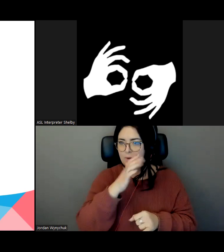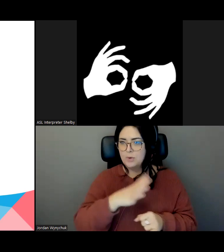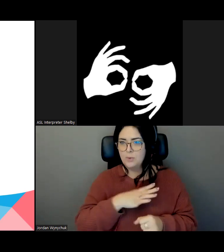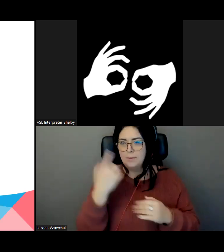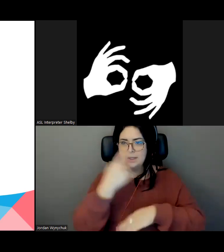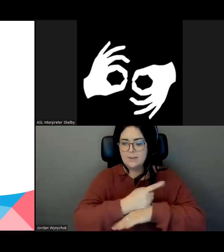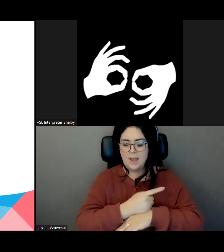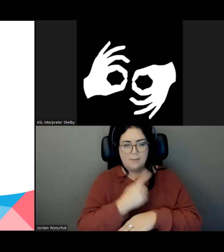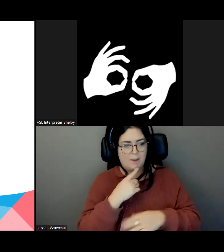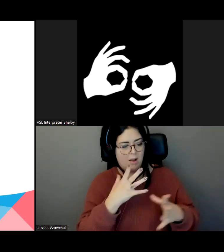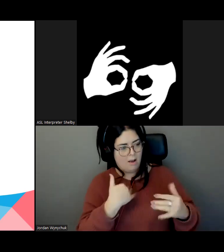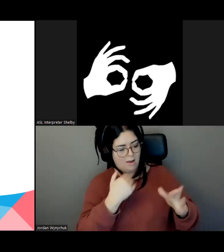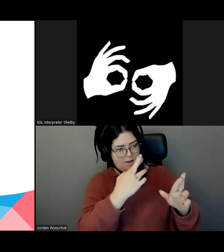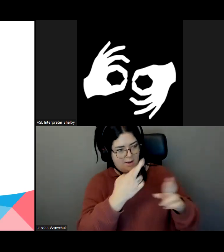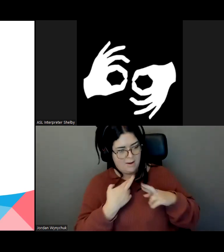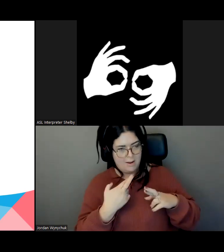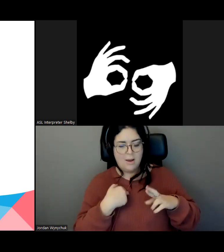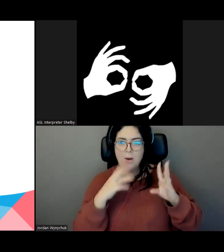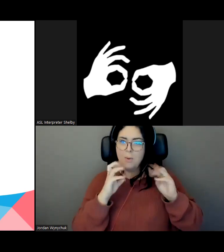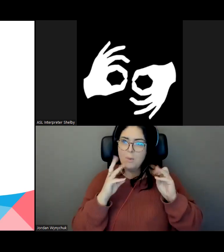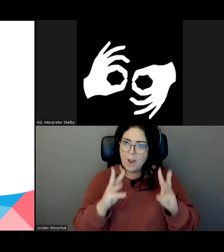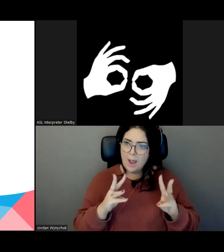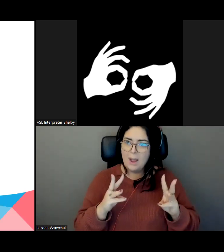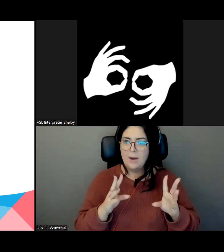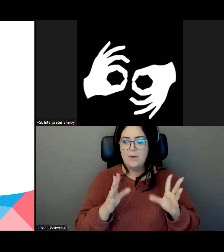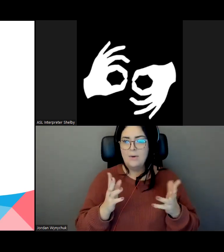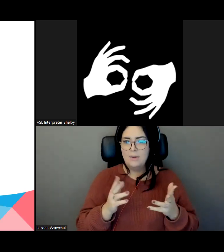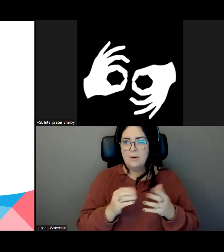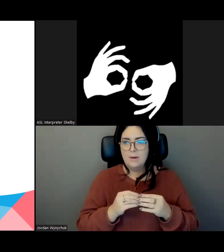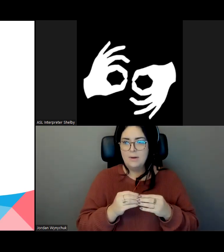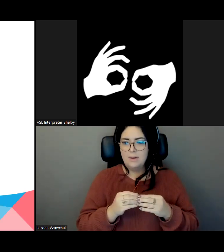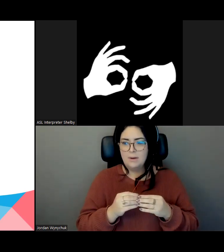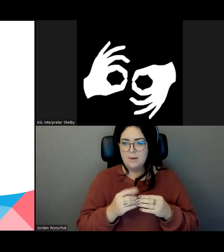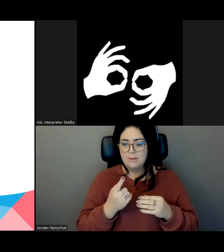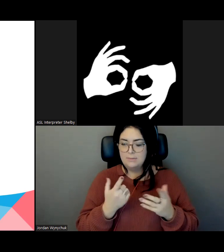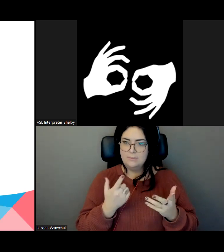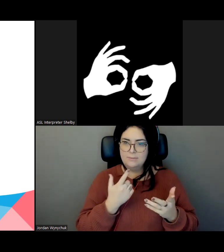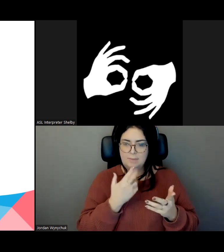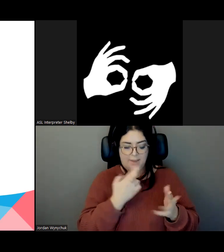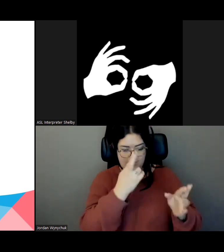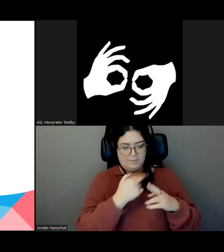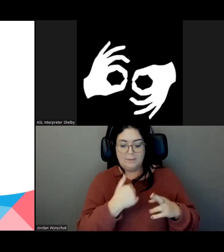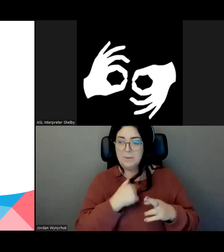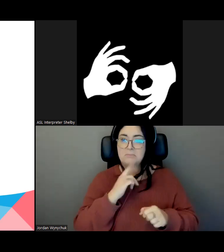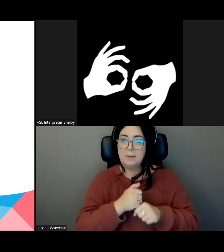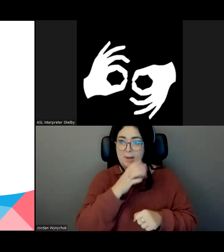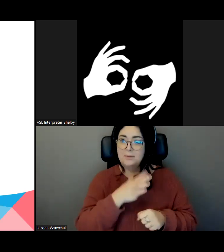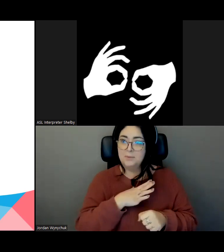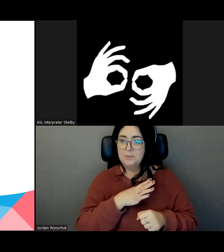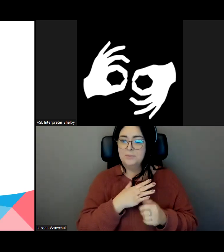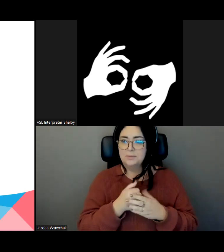seen and like respected, uh, as someone who is female.